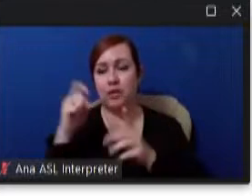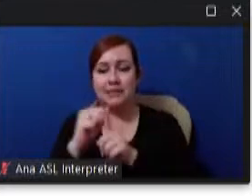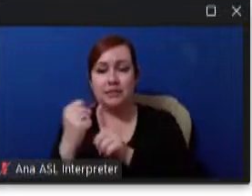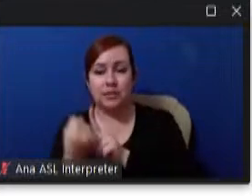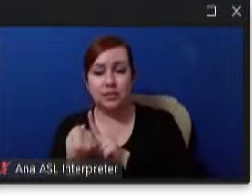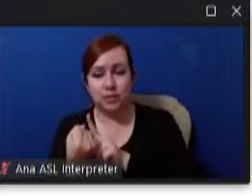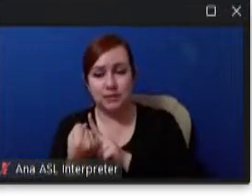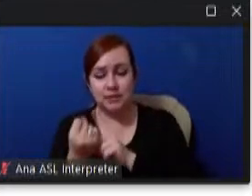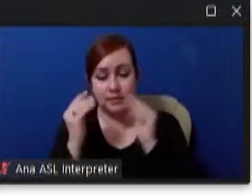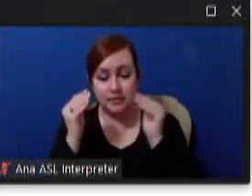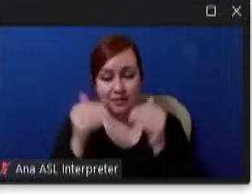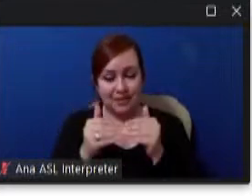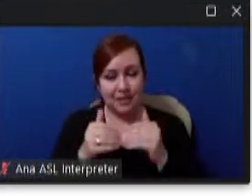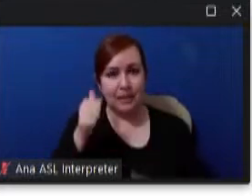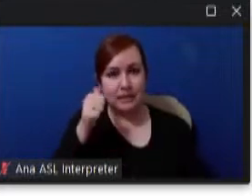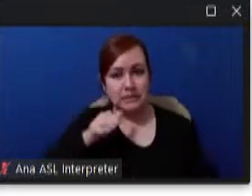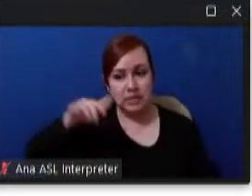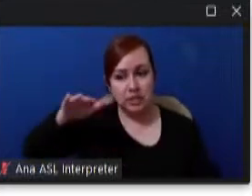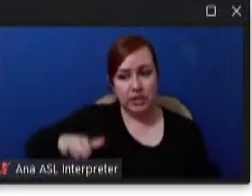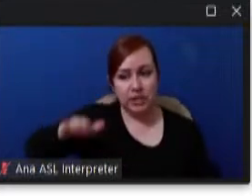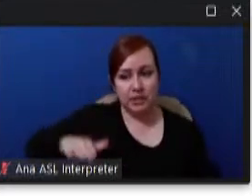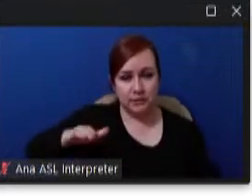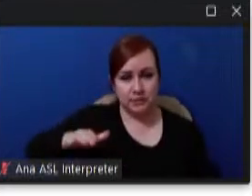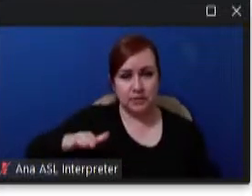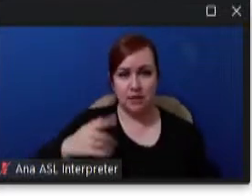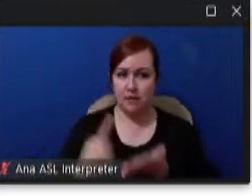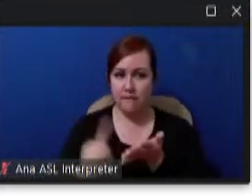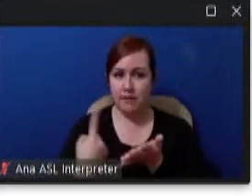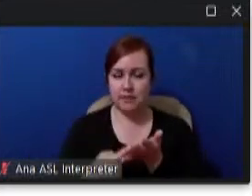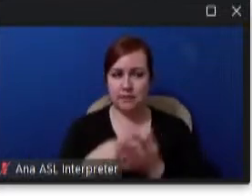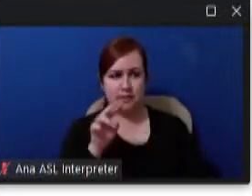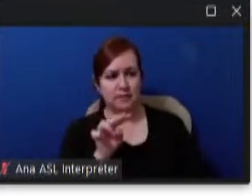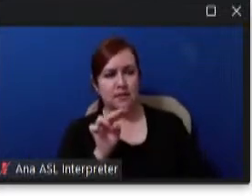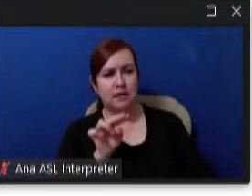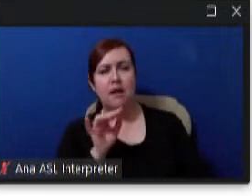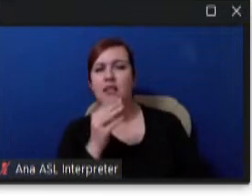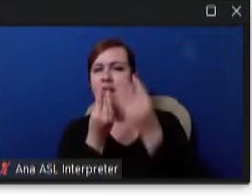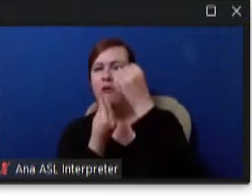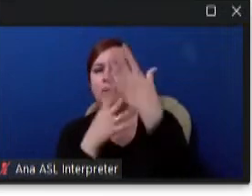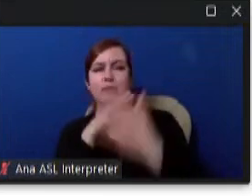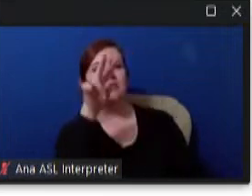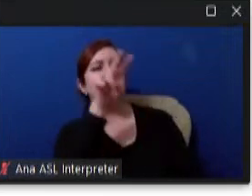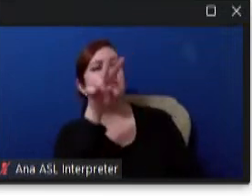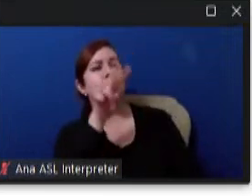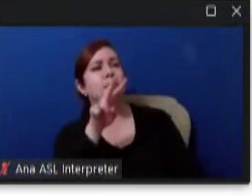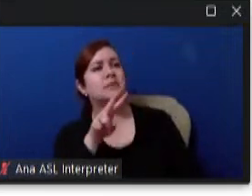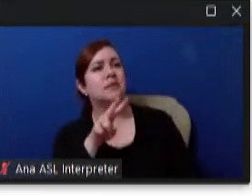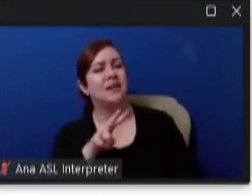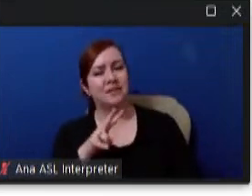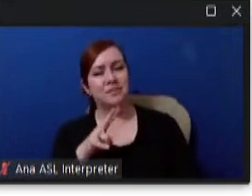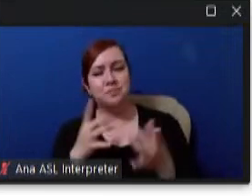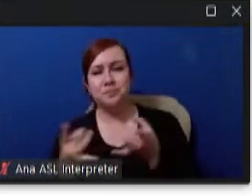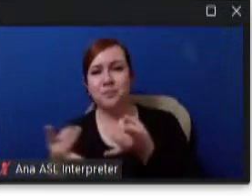cases, it is girls. I was listening to the information of